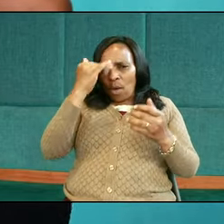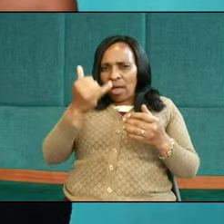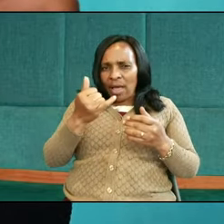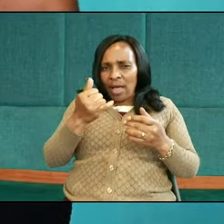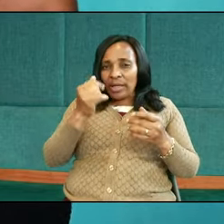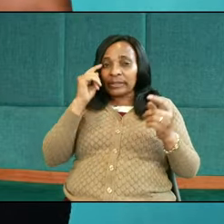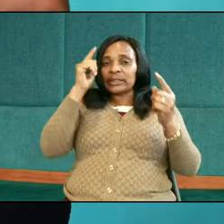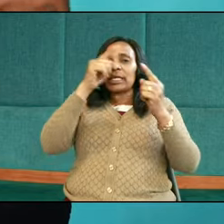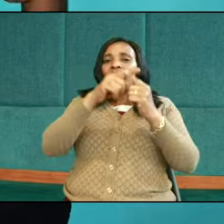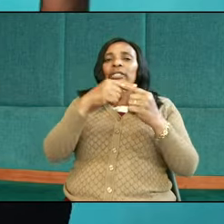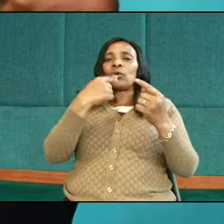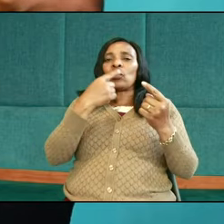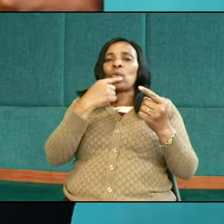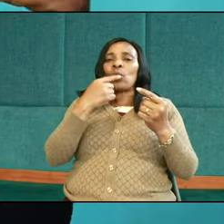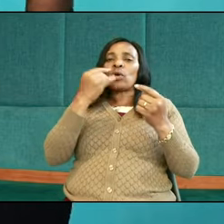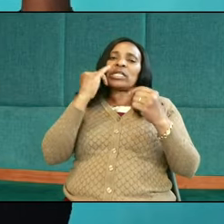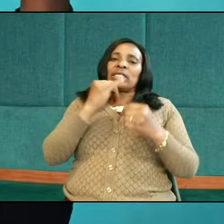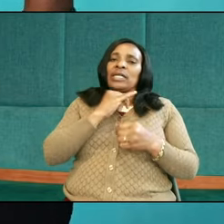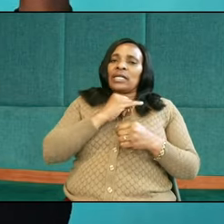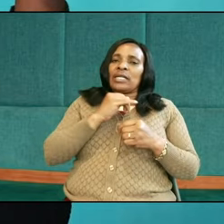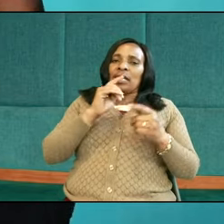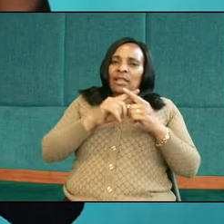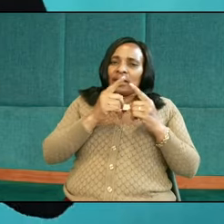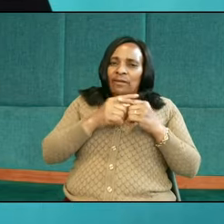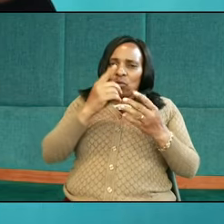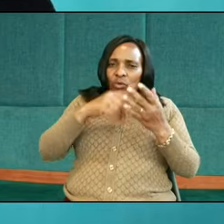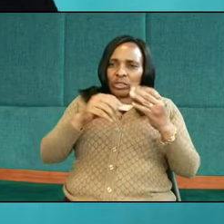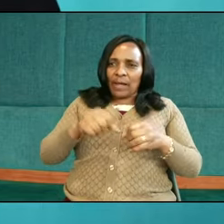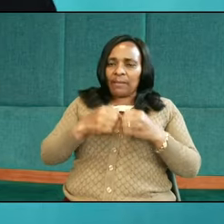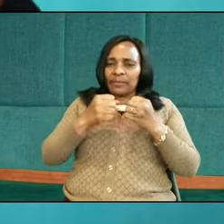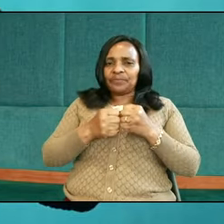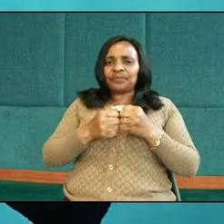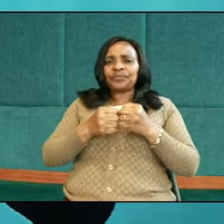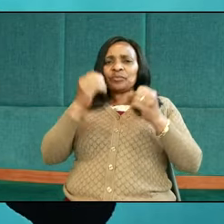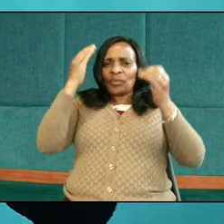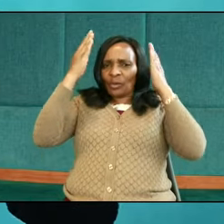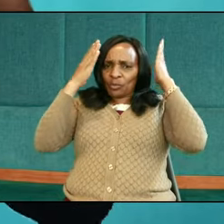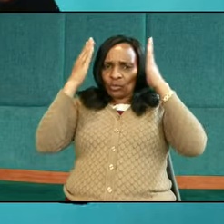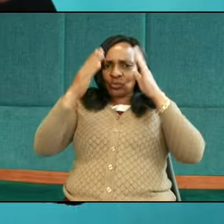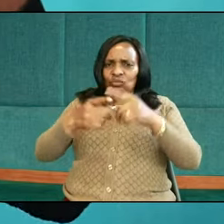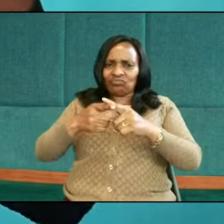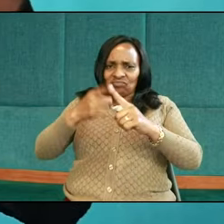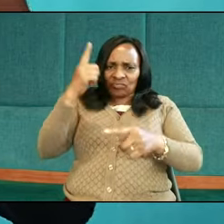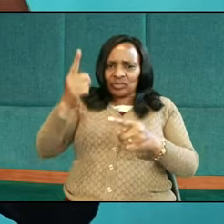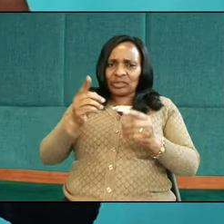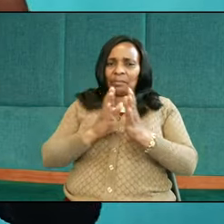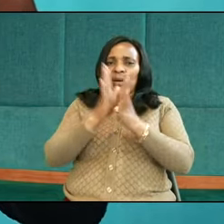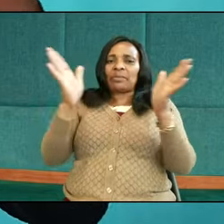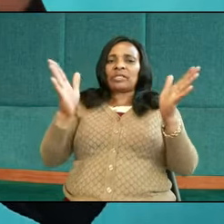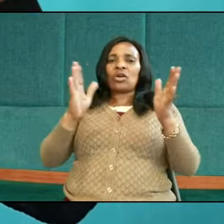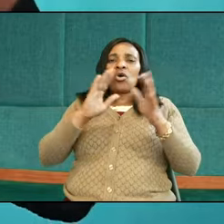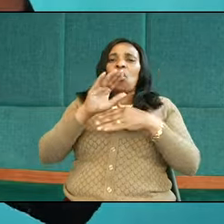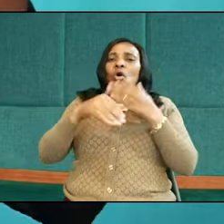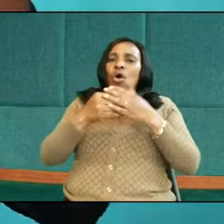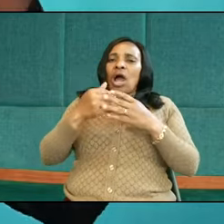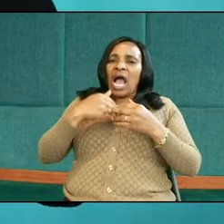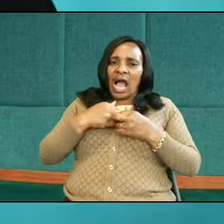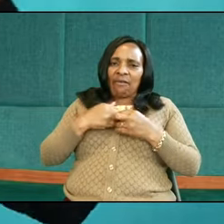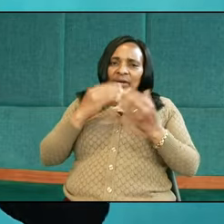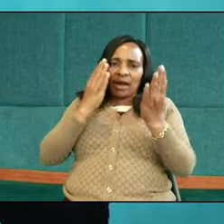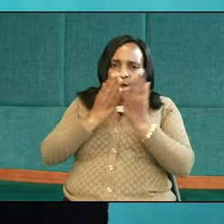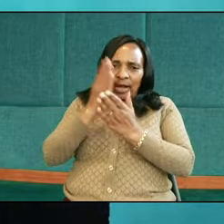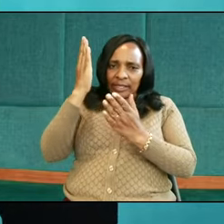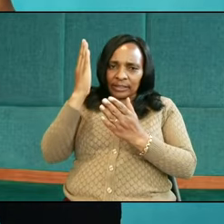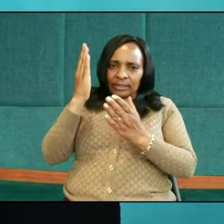was the Israelites. And as a result, because the bull was slaughtered in public, we have every right to know where the head